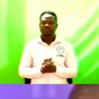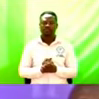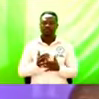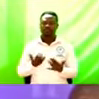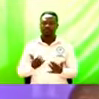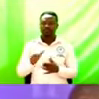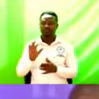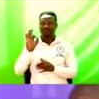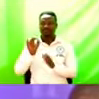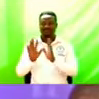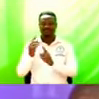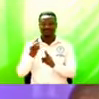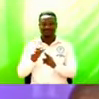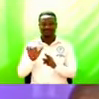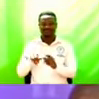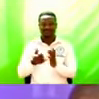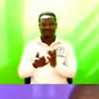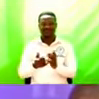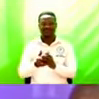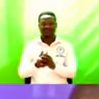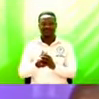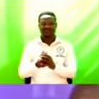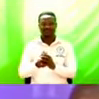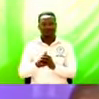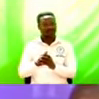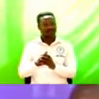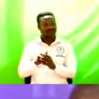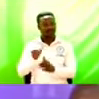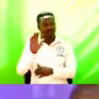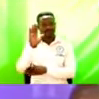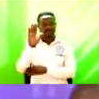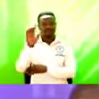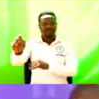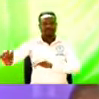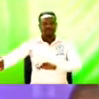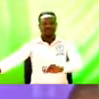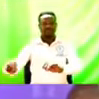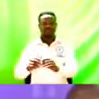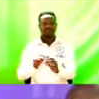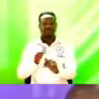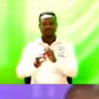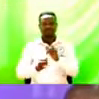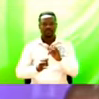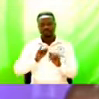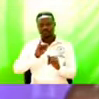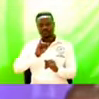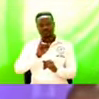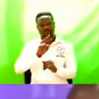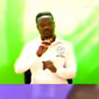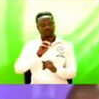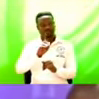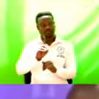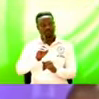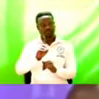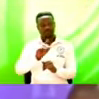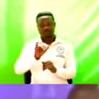Preaching the word of God this afternoon is the International Missions Director of our